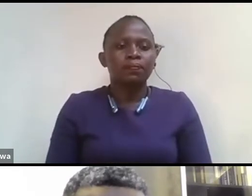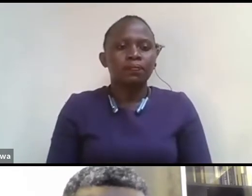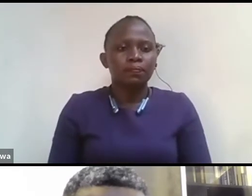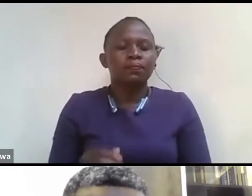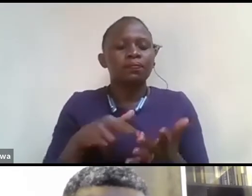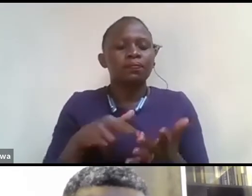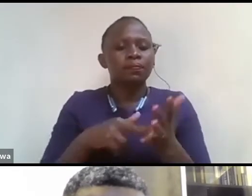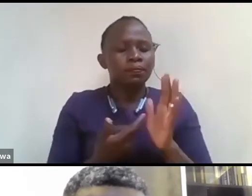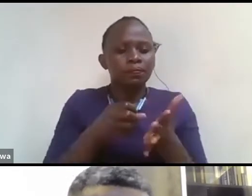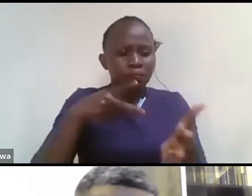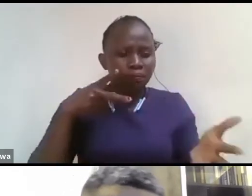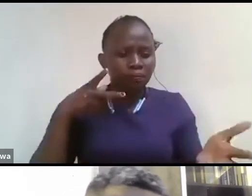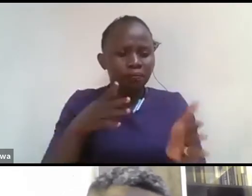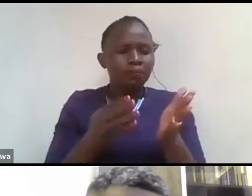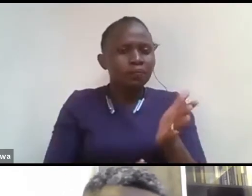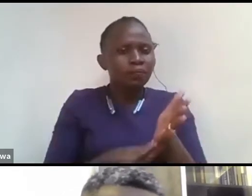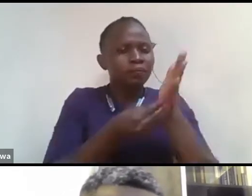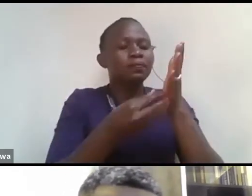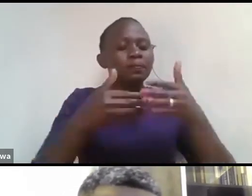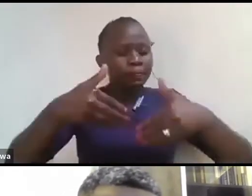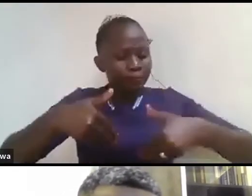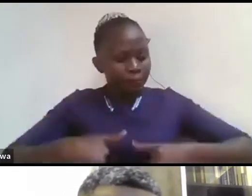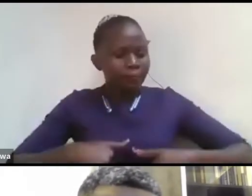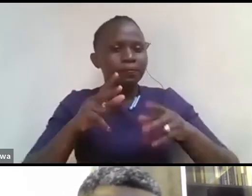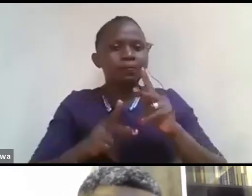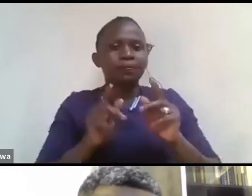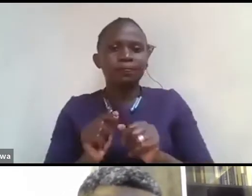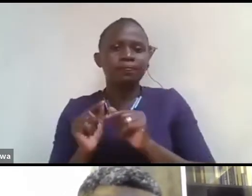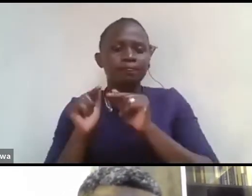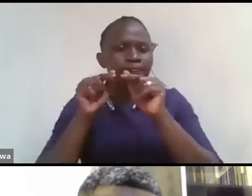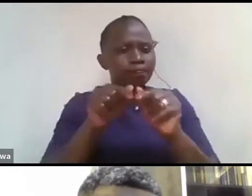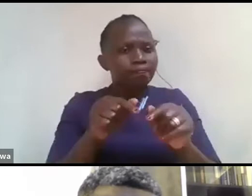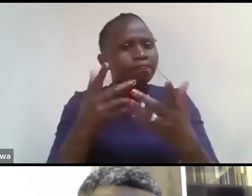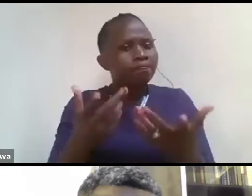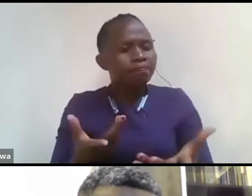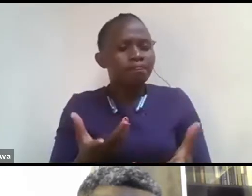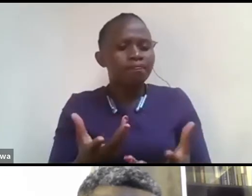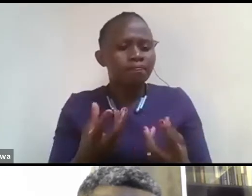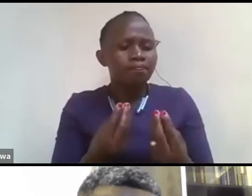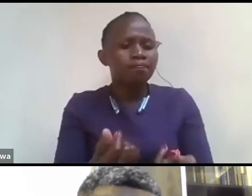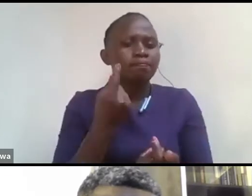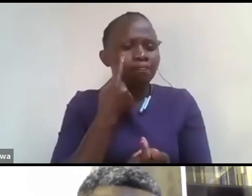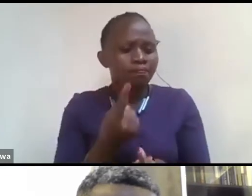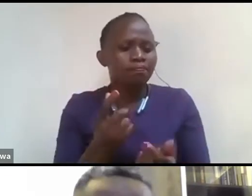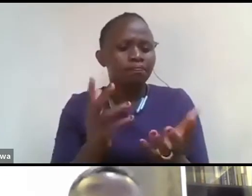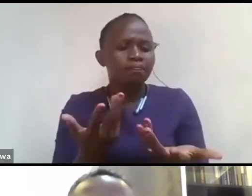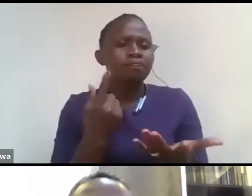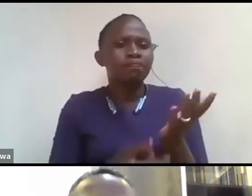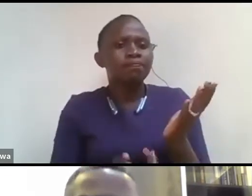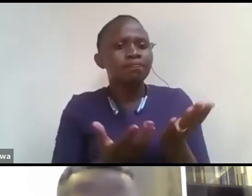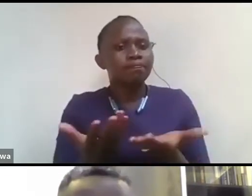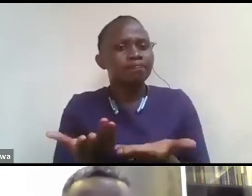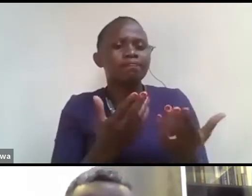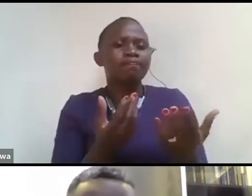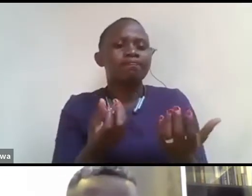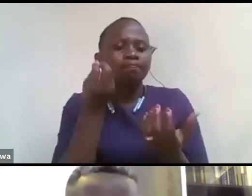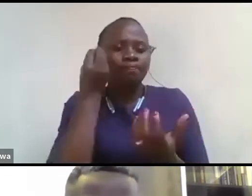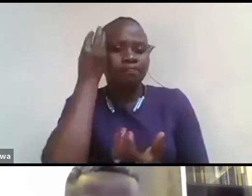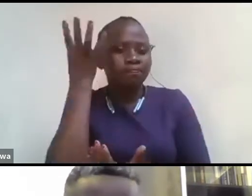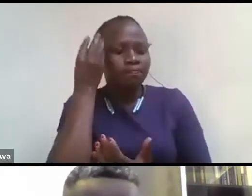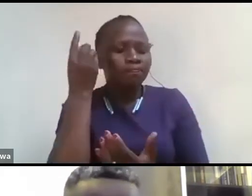this sector. So young people can really come in on that in terms of actually looking at what's out there and innovating for the market, and